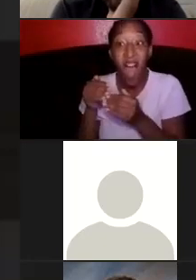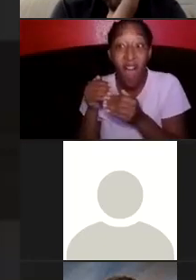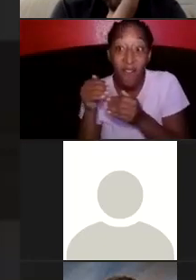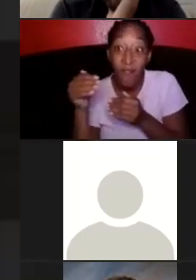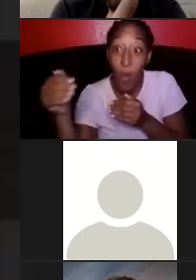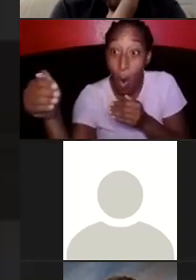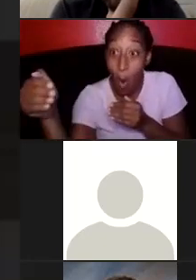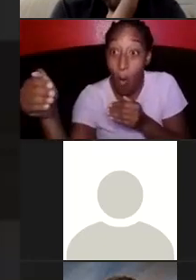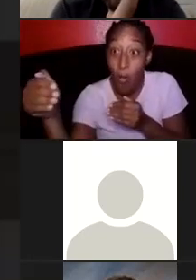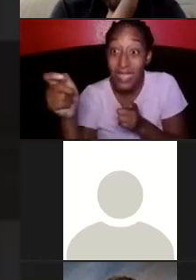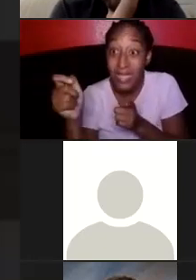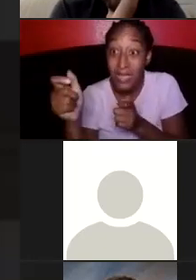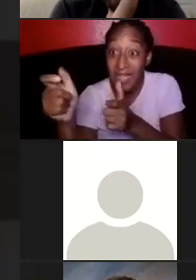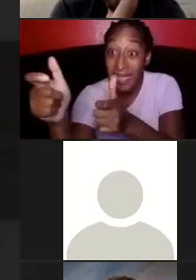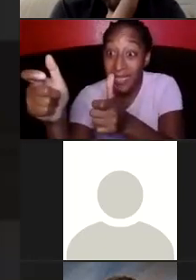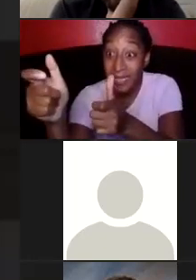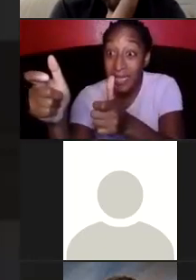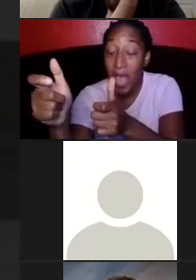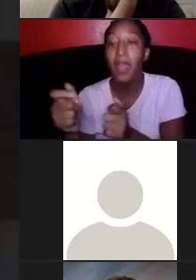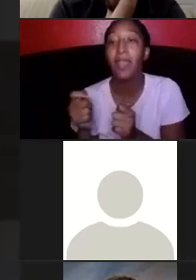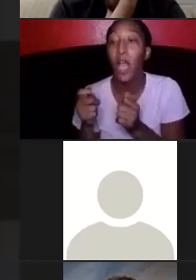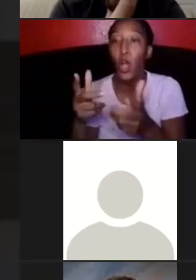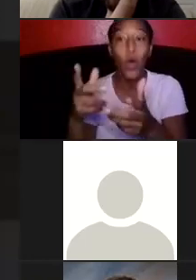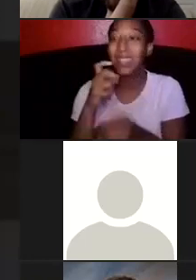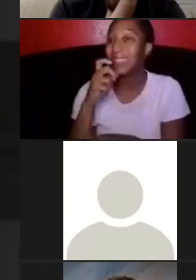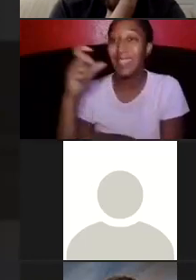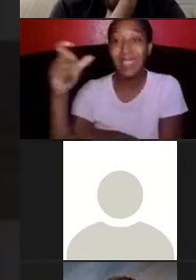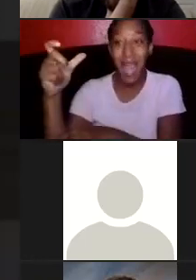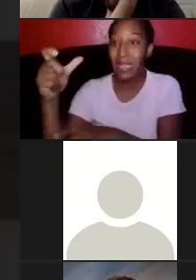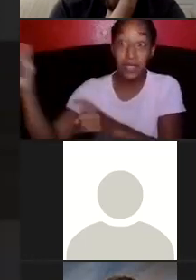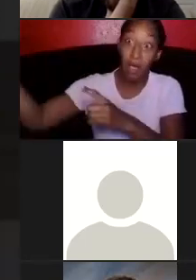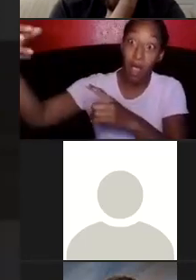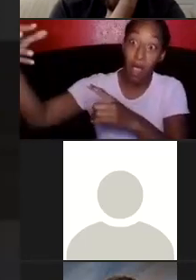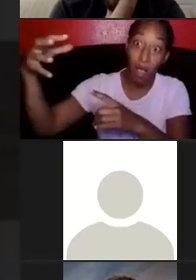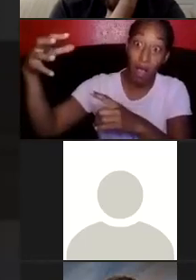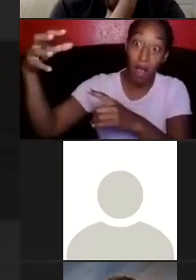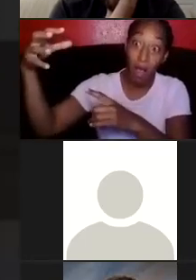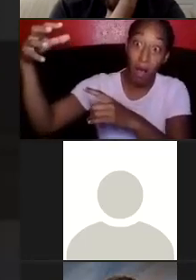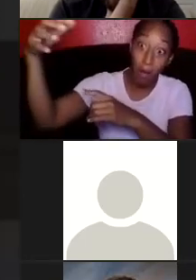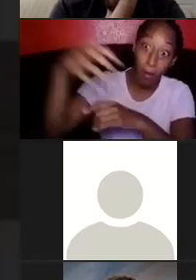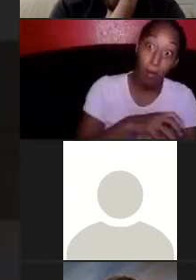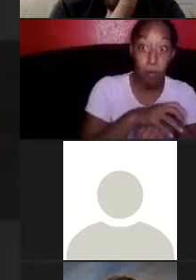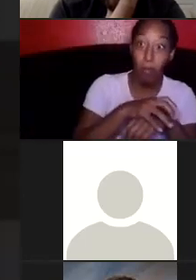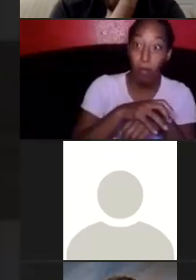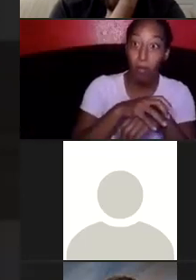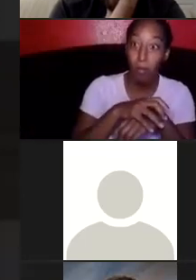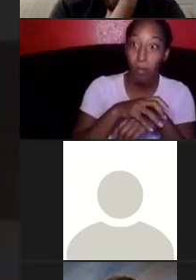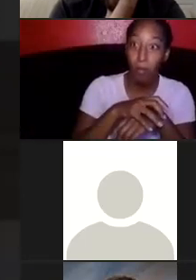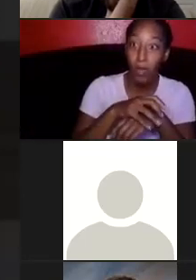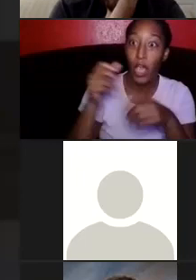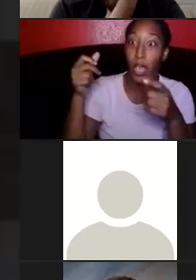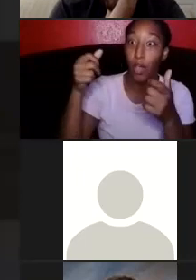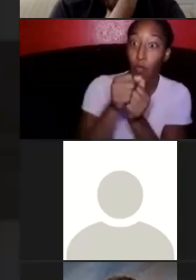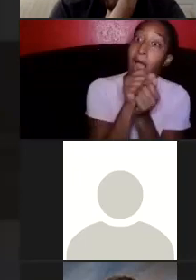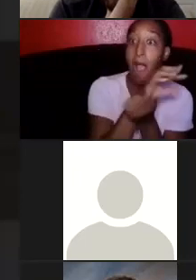that keeps it from crashing into the Earth. That forward speed, 2 pi r over t,